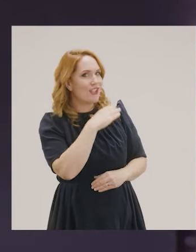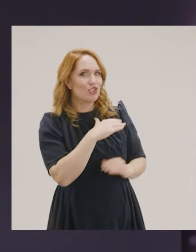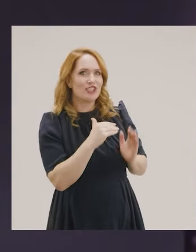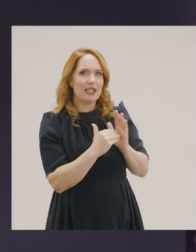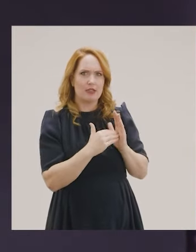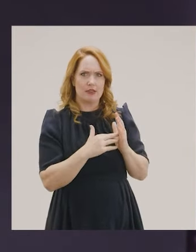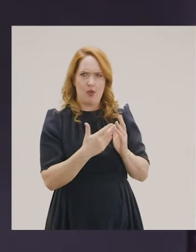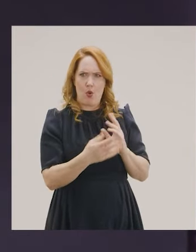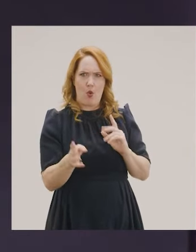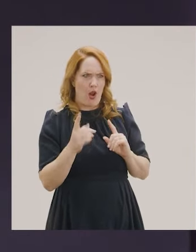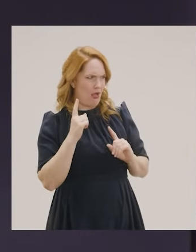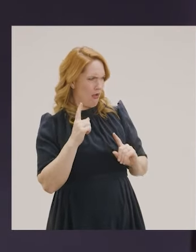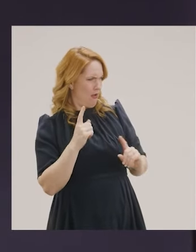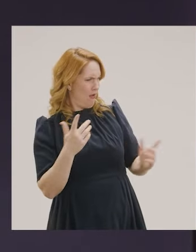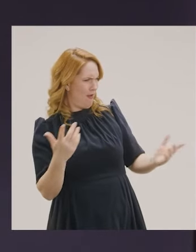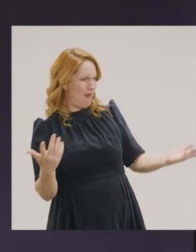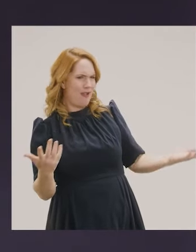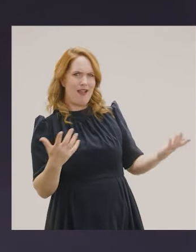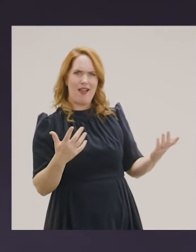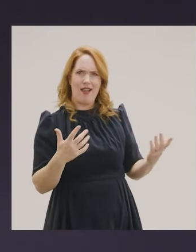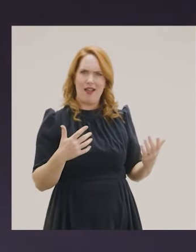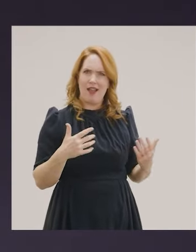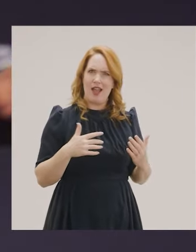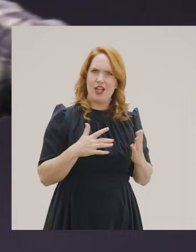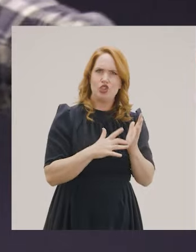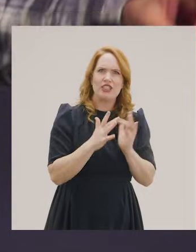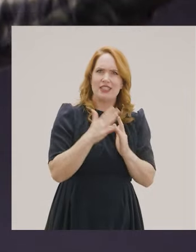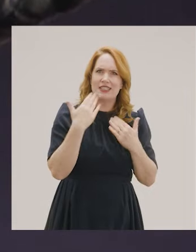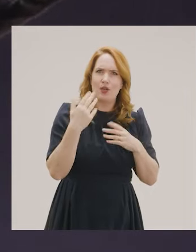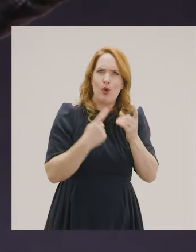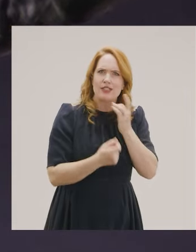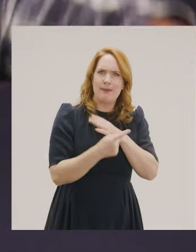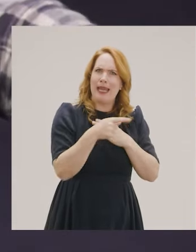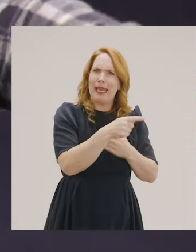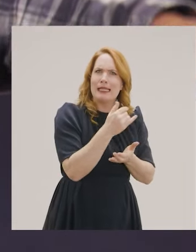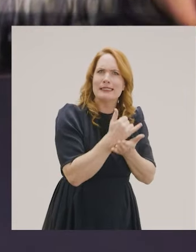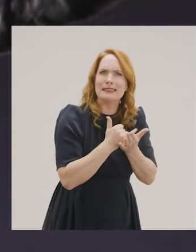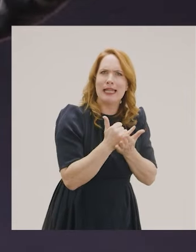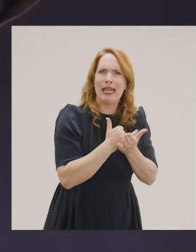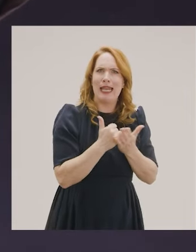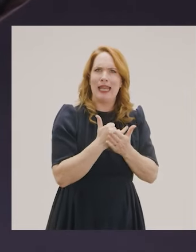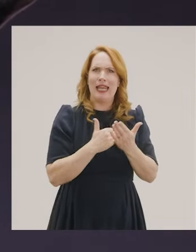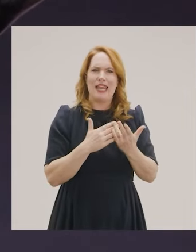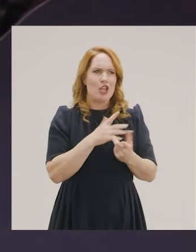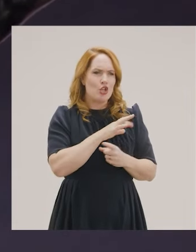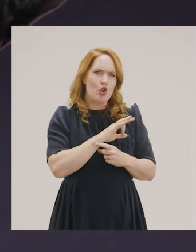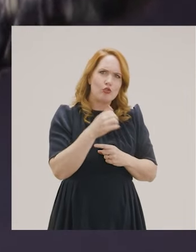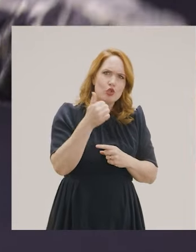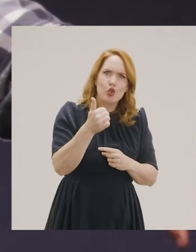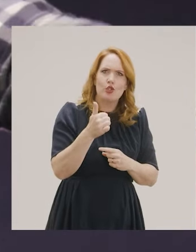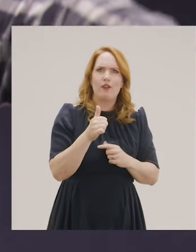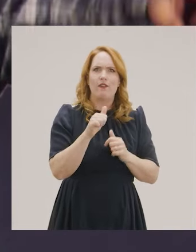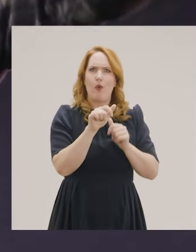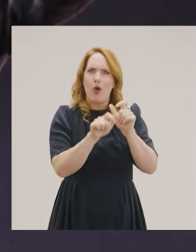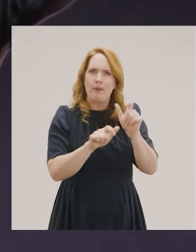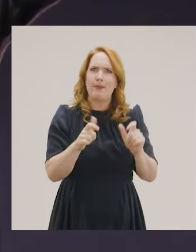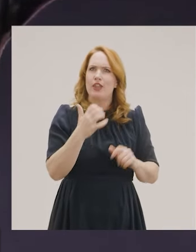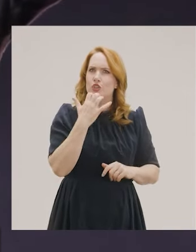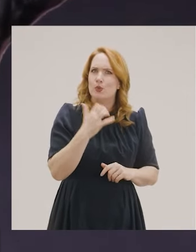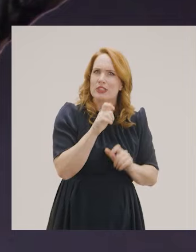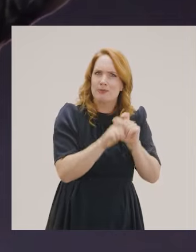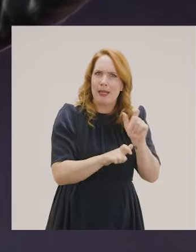was horrified and thought, how could this man be a prophet? Doesn't he realize that this man's a sinner? Doesn't he realize that he's a betrayer? Doesn't